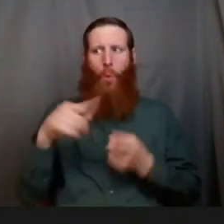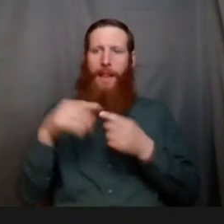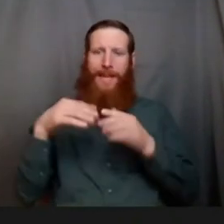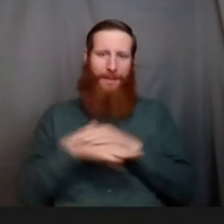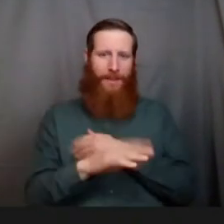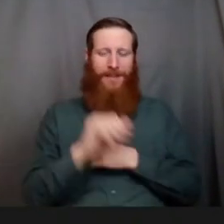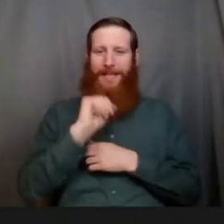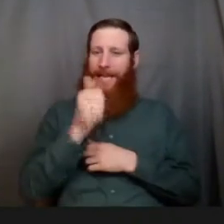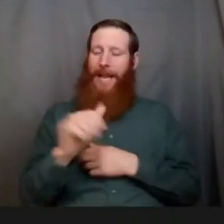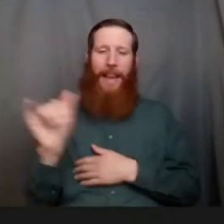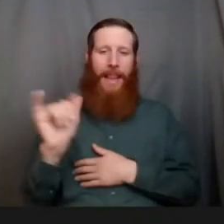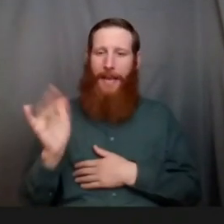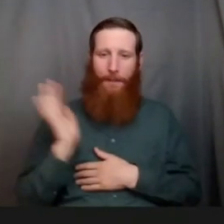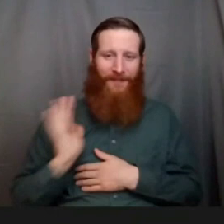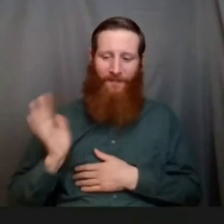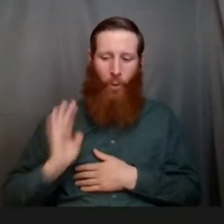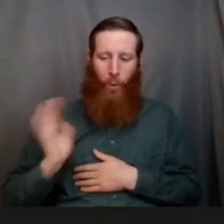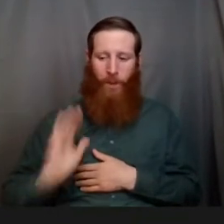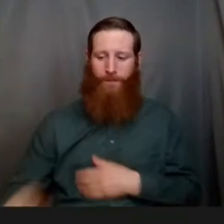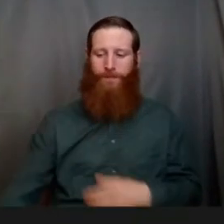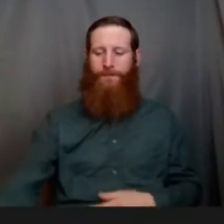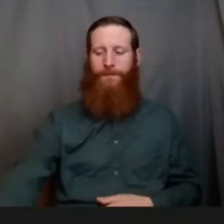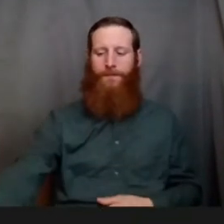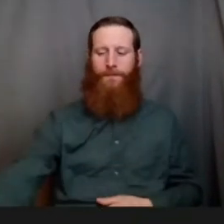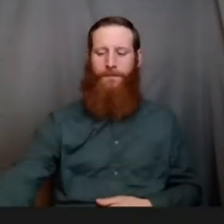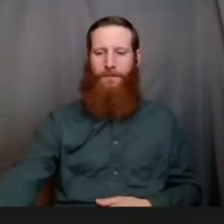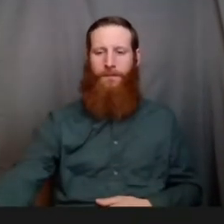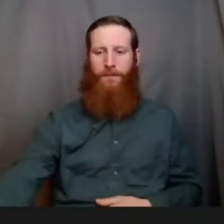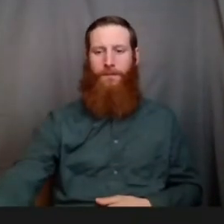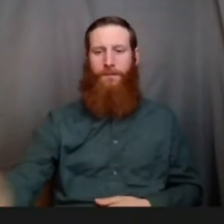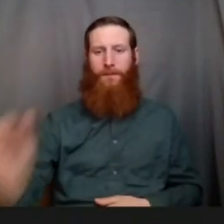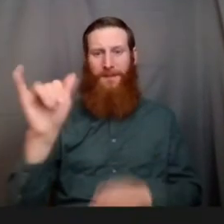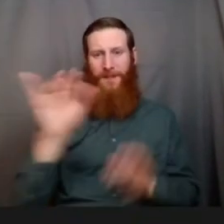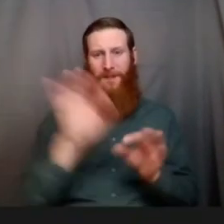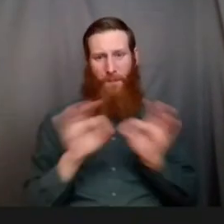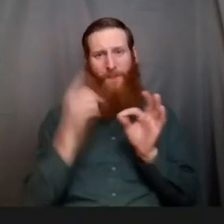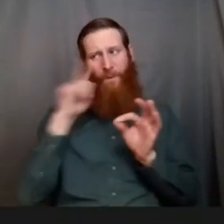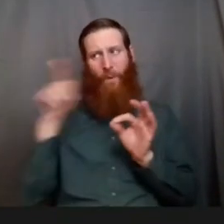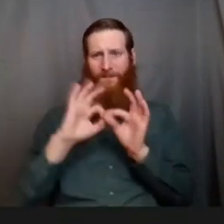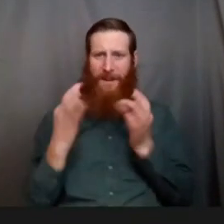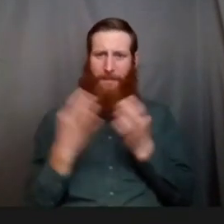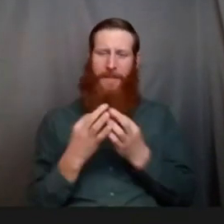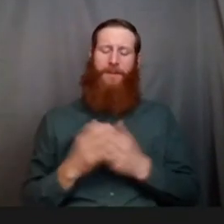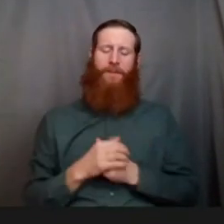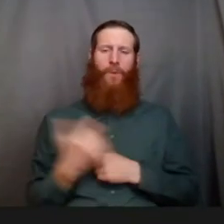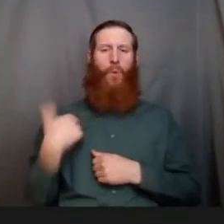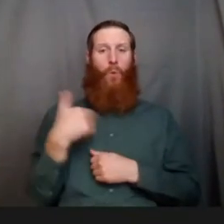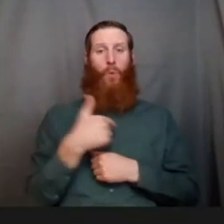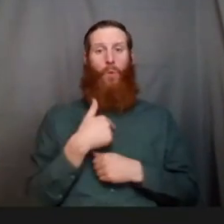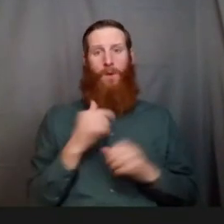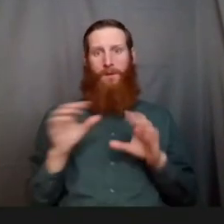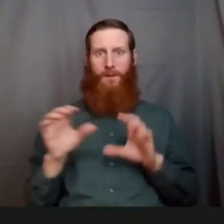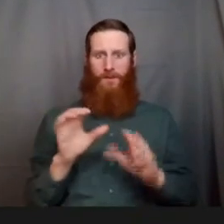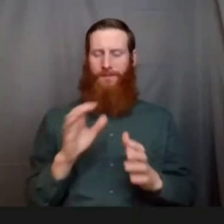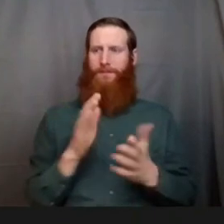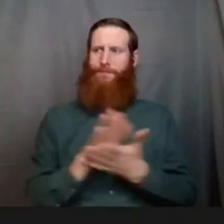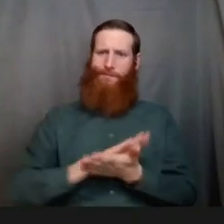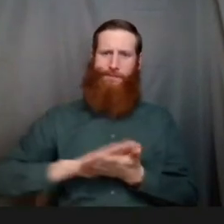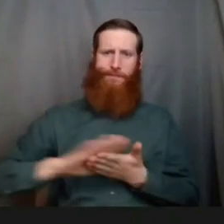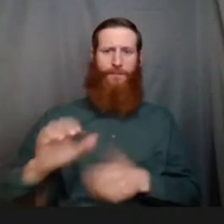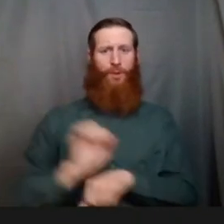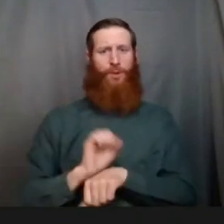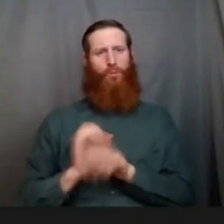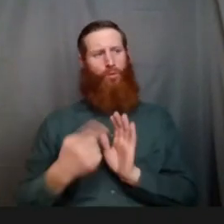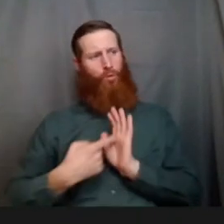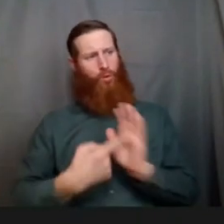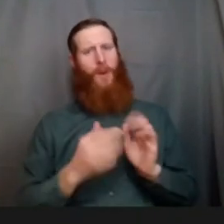was before. And so that'll be really critical for the families. And we've done a really nice job showing how that happens